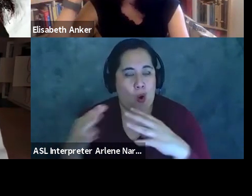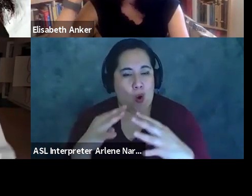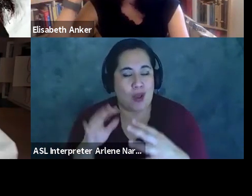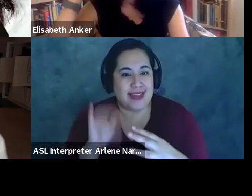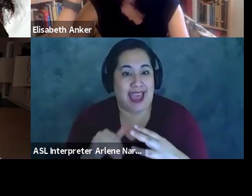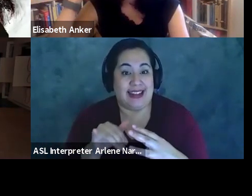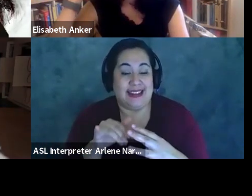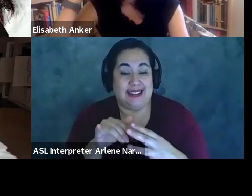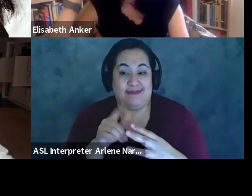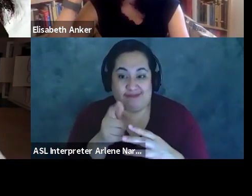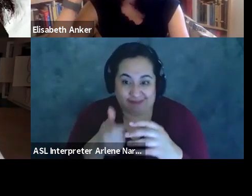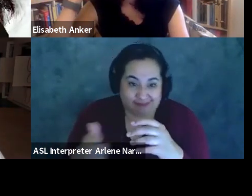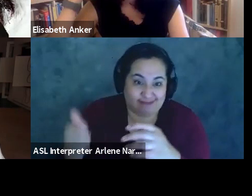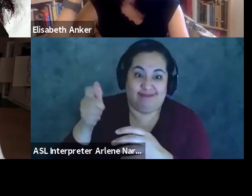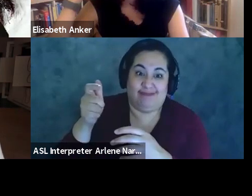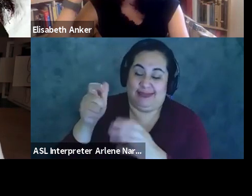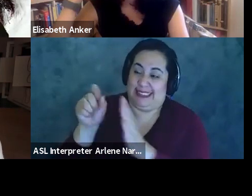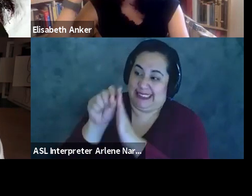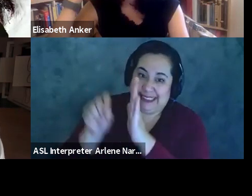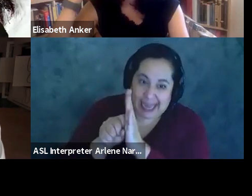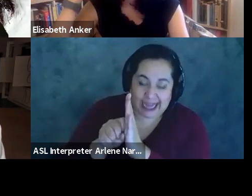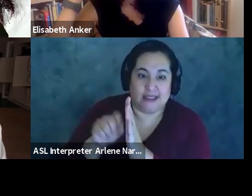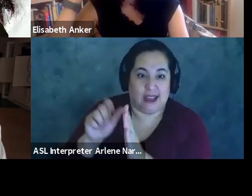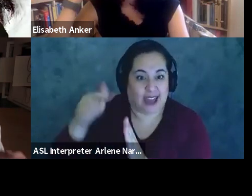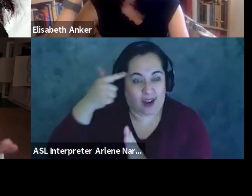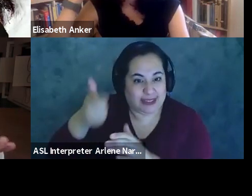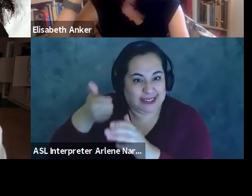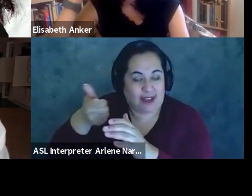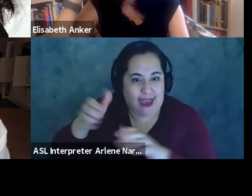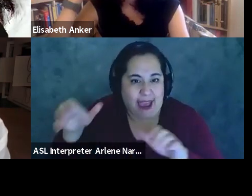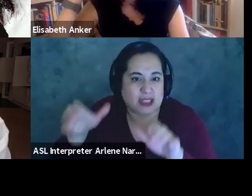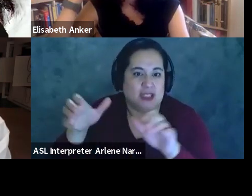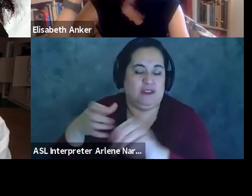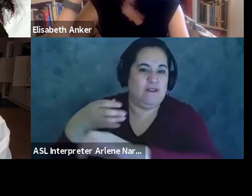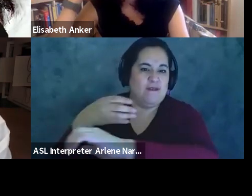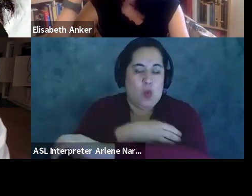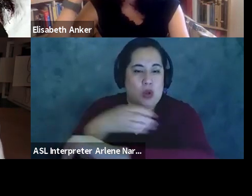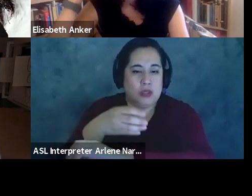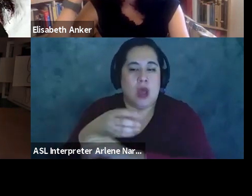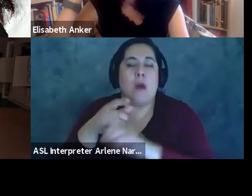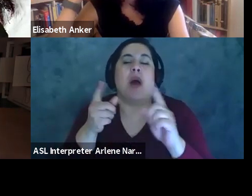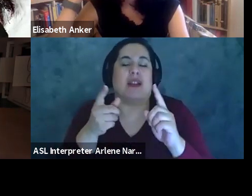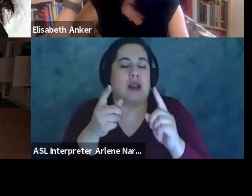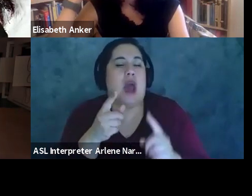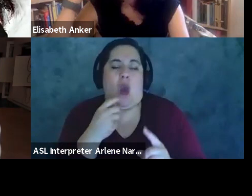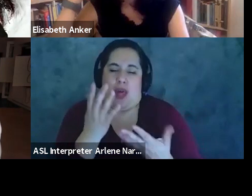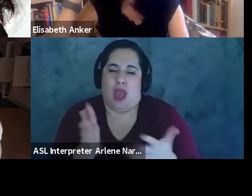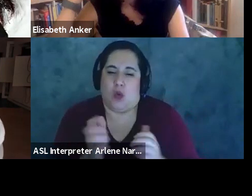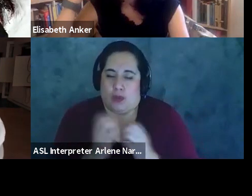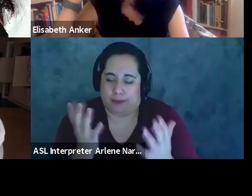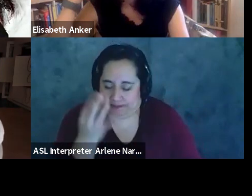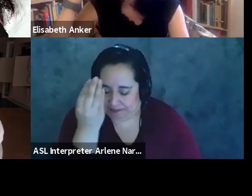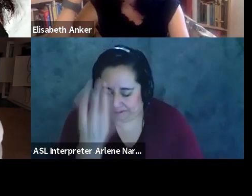state is an active force. But above all of that, I will end there. It seems to me